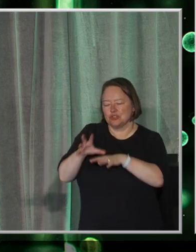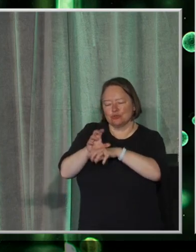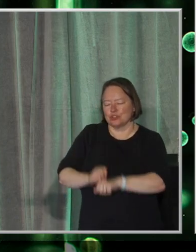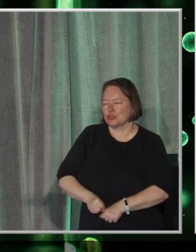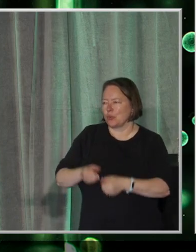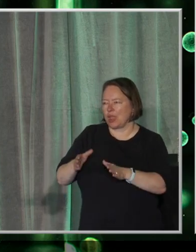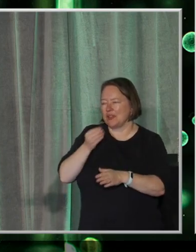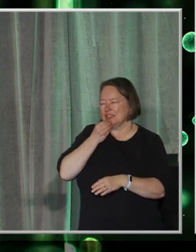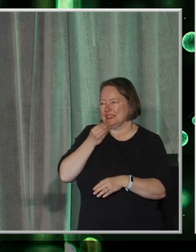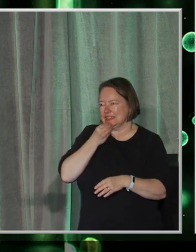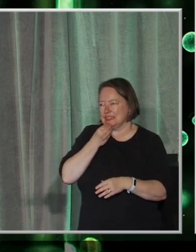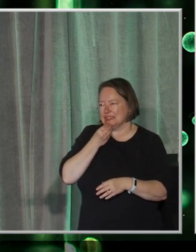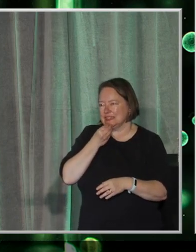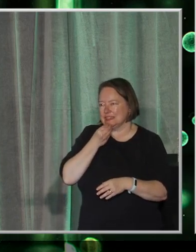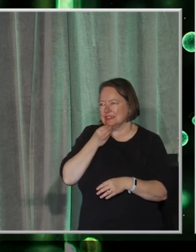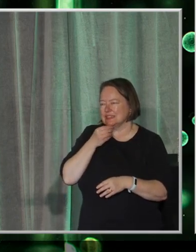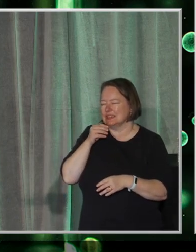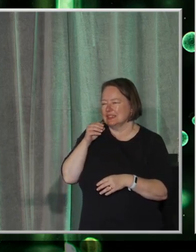traditional way of eating it